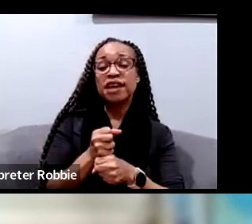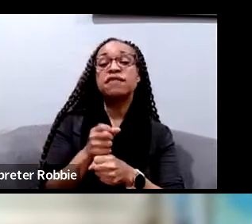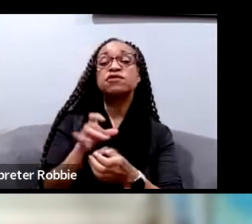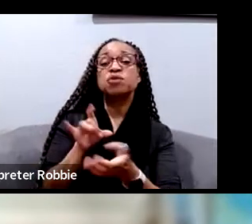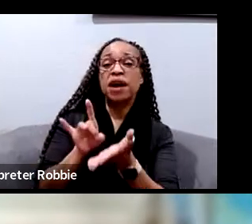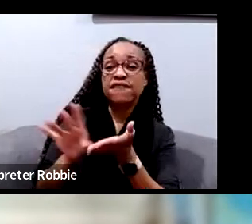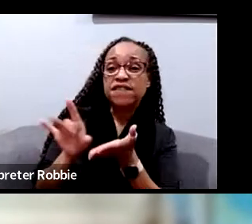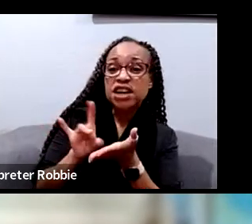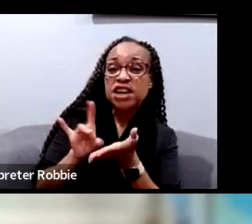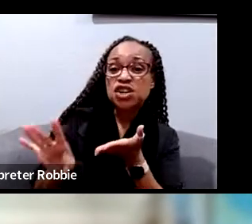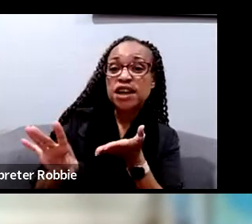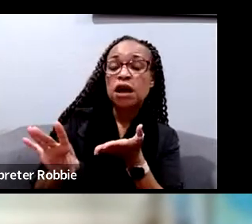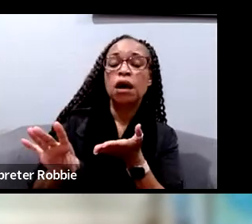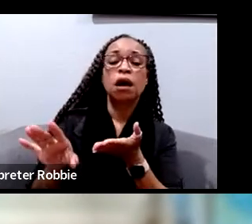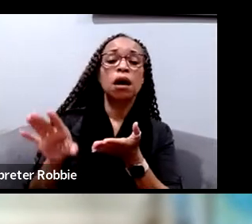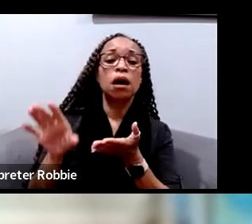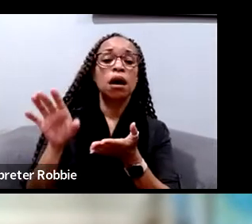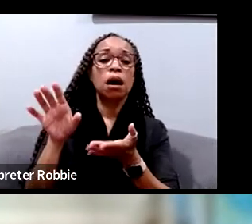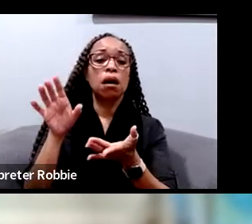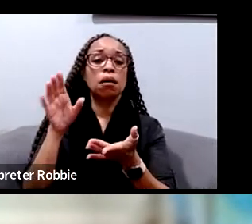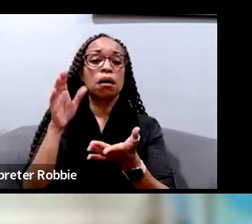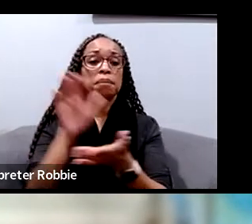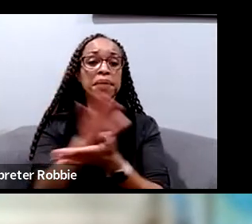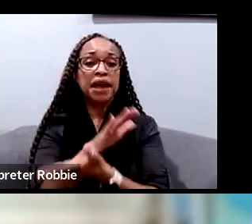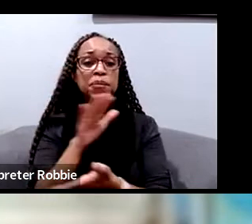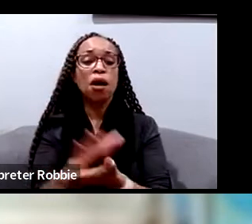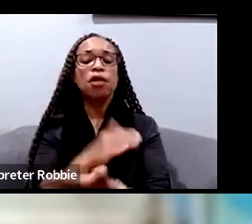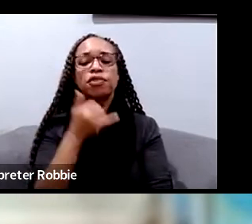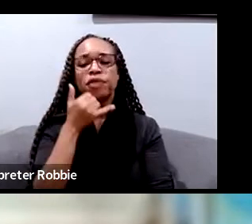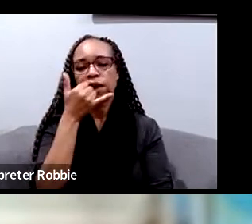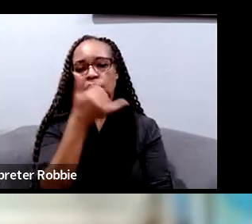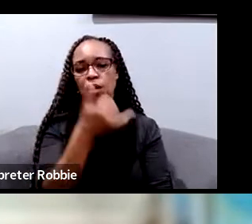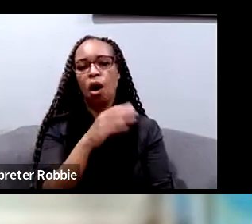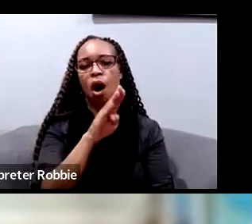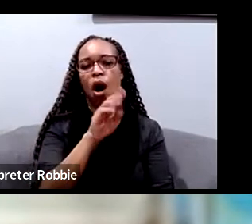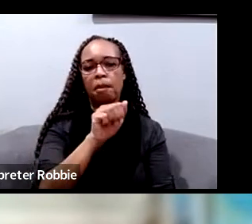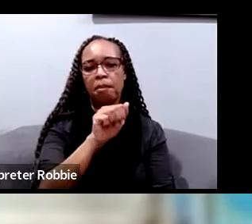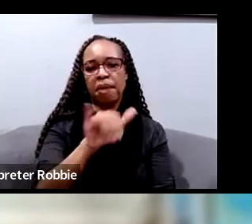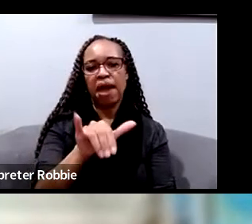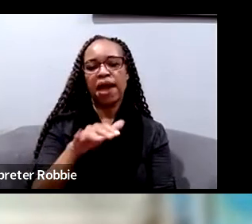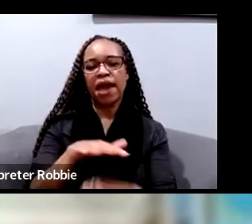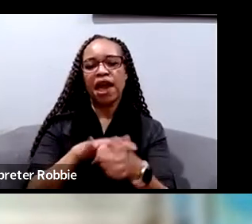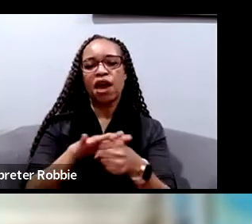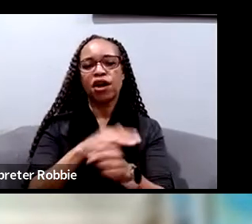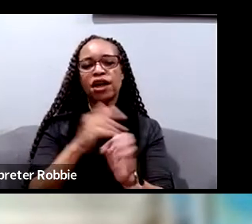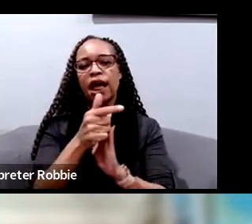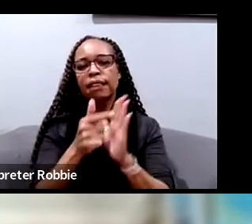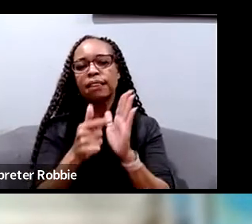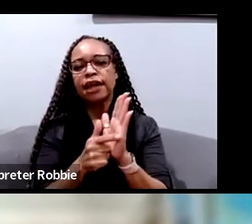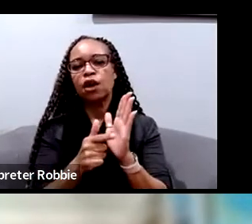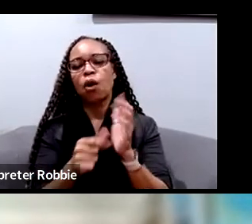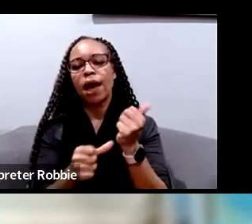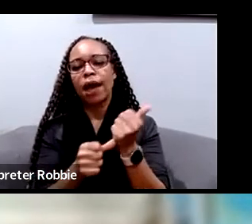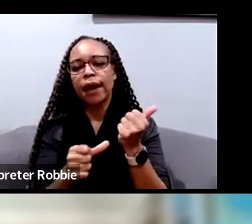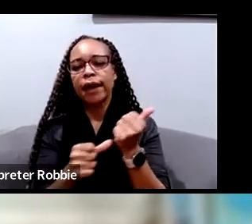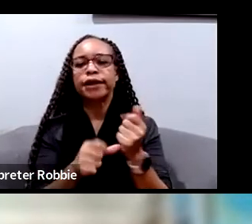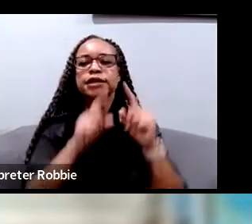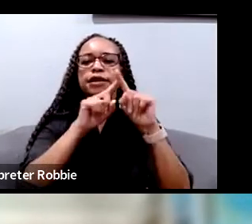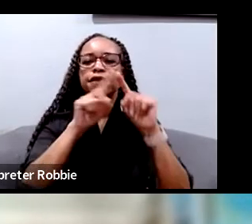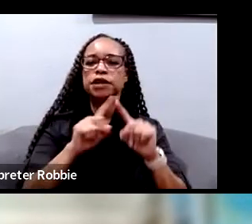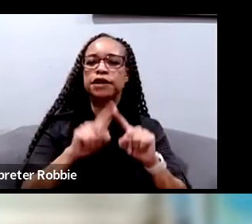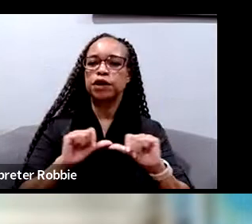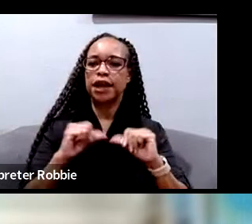can absolutely call, and Central Legal, Bay Area Legal Aid, a number of other agencies can assist them.